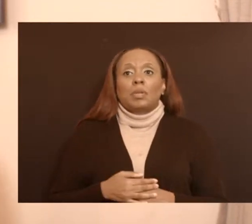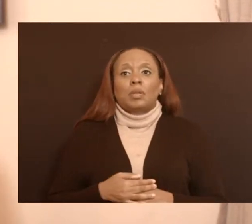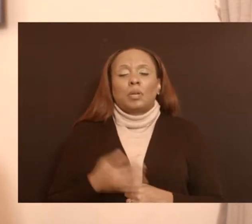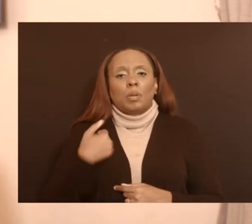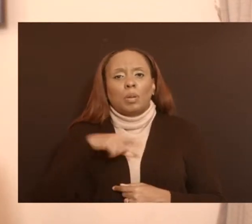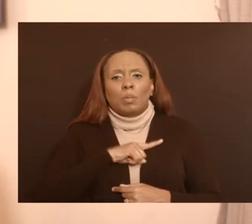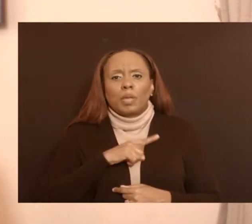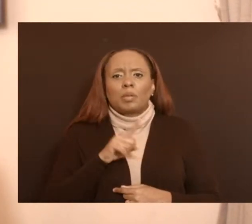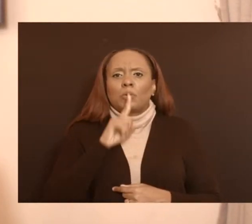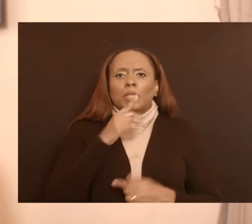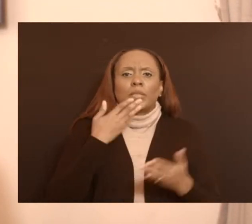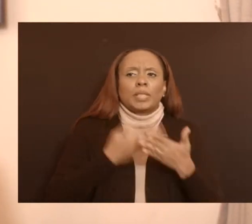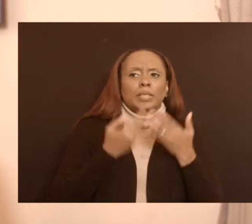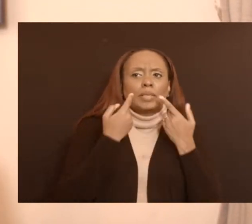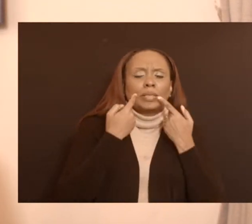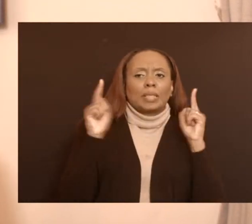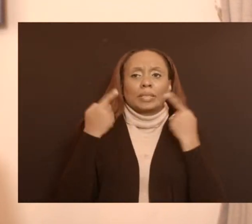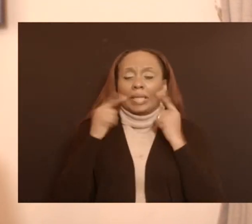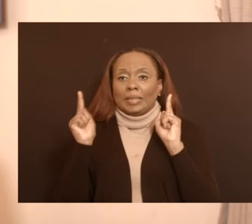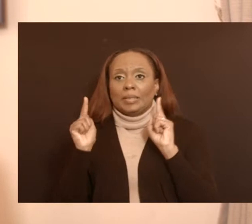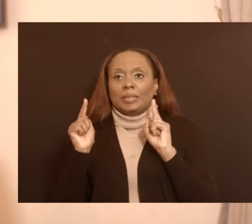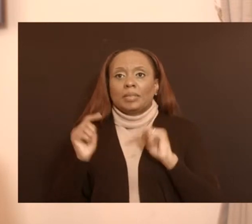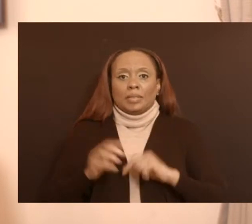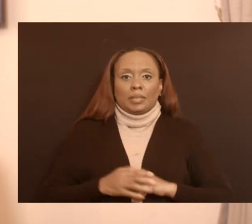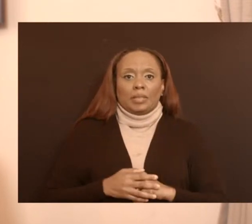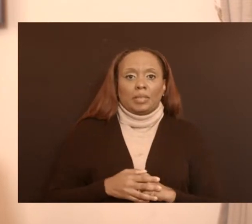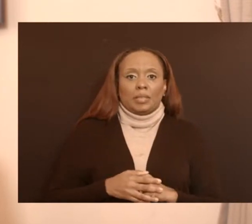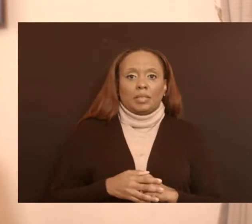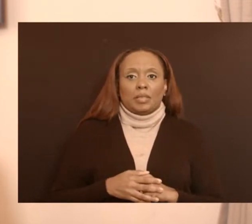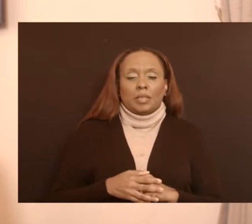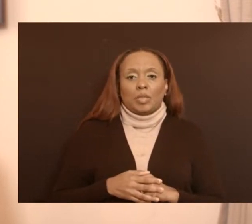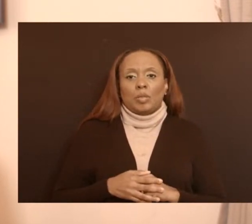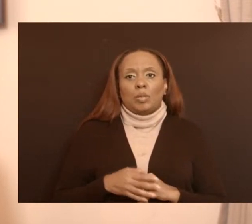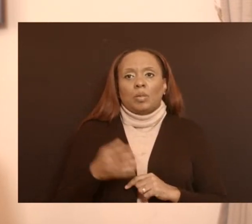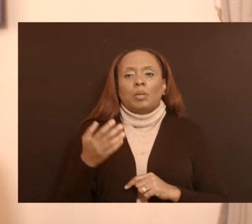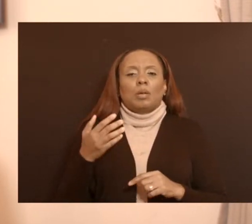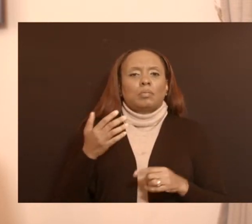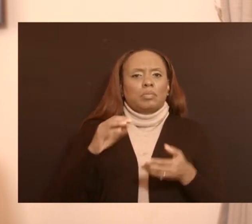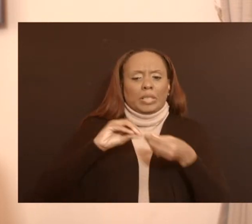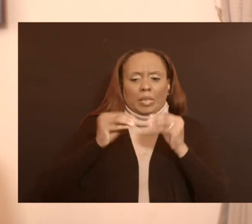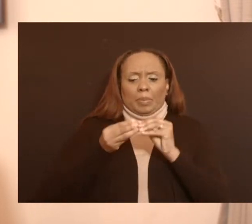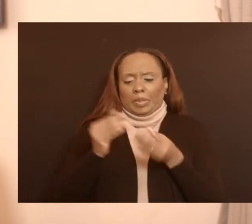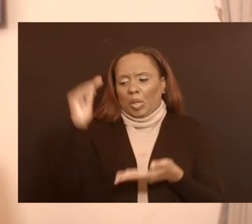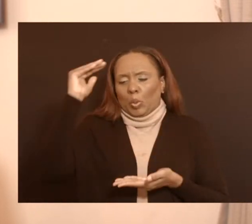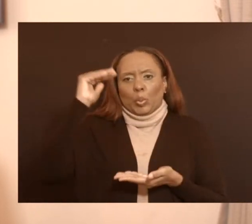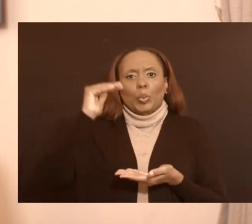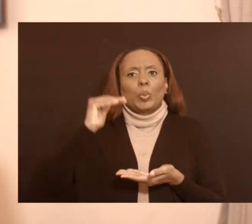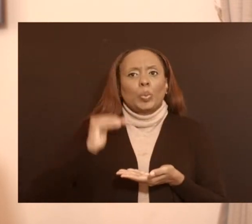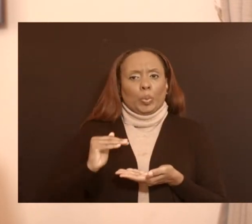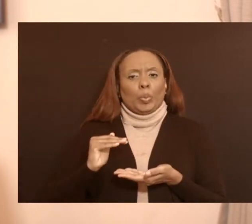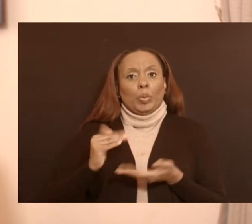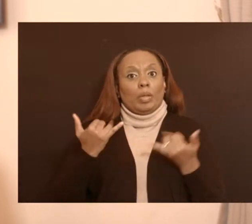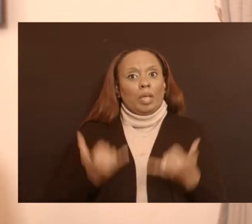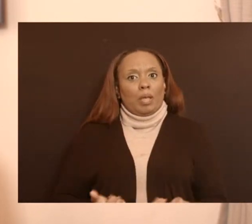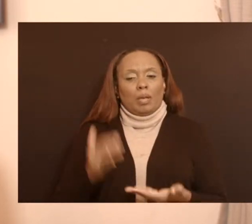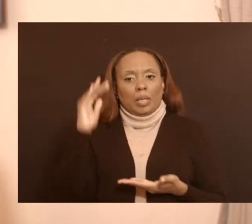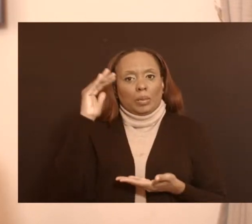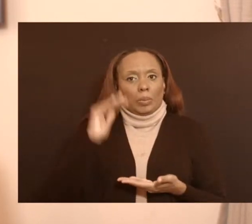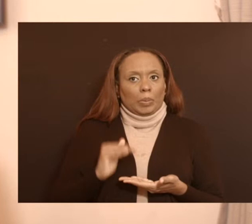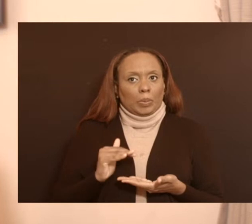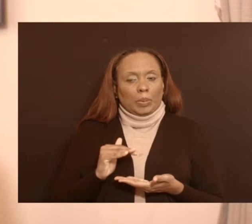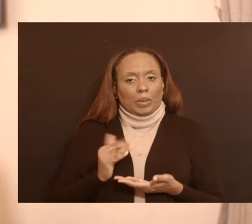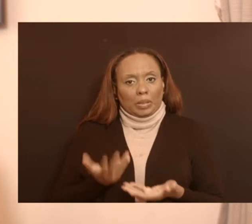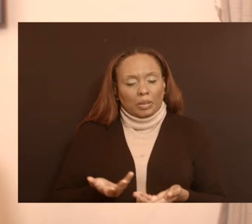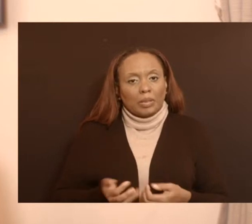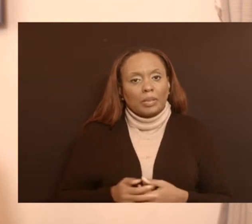We've had spikes in cases, and in a number of months we were able to bring those cases down. Now, we have done